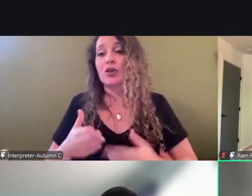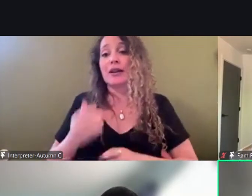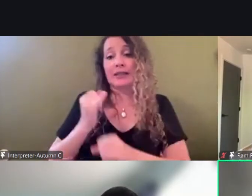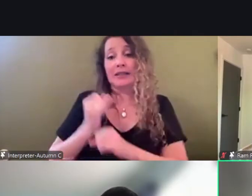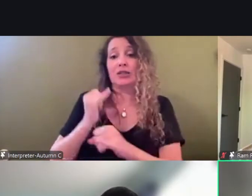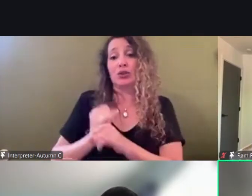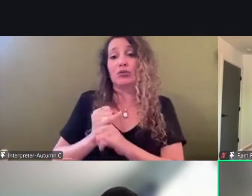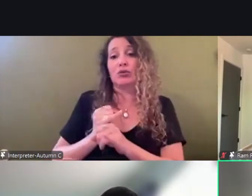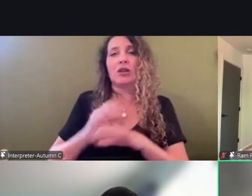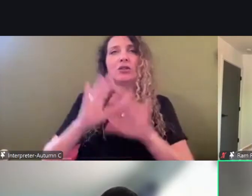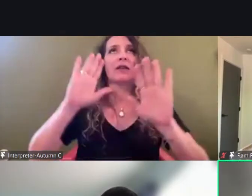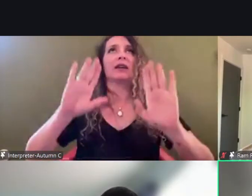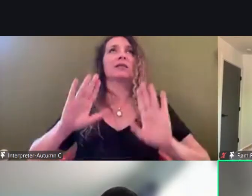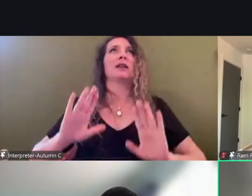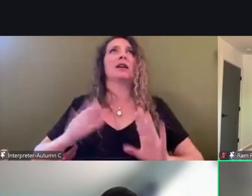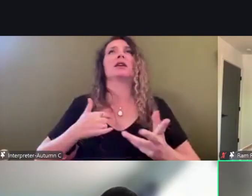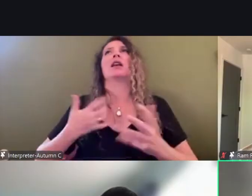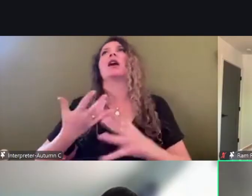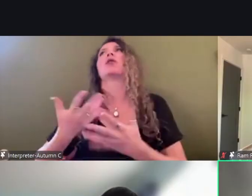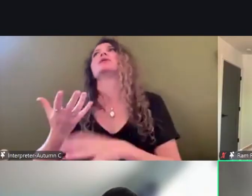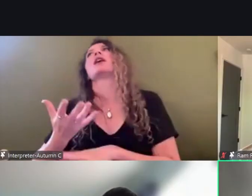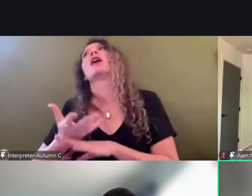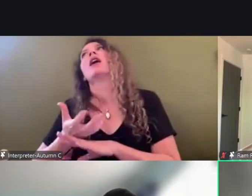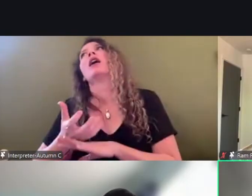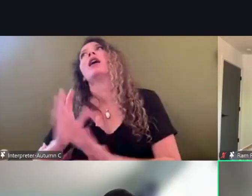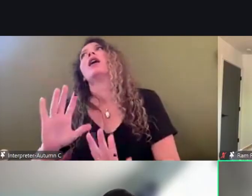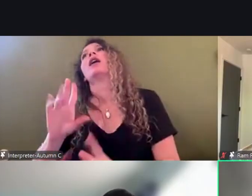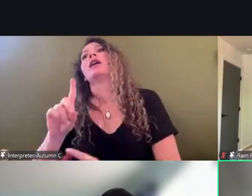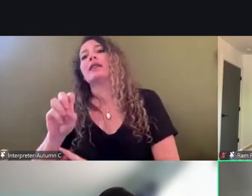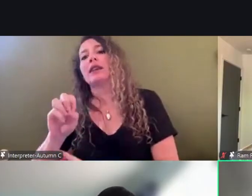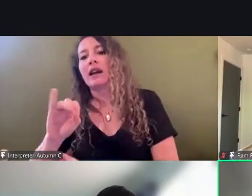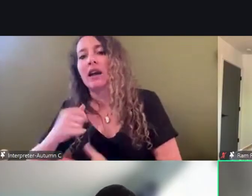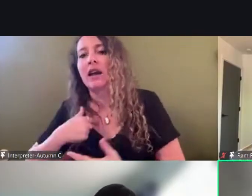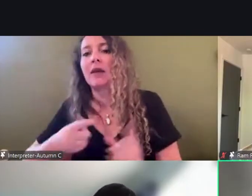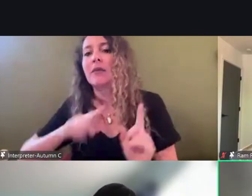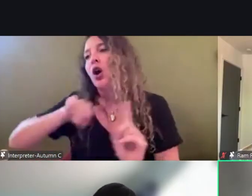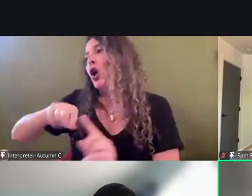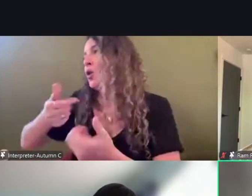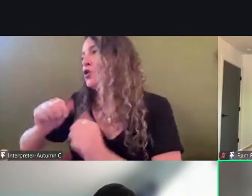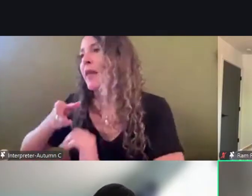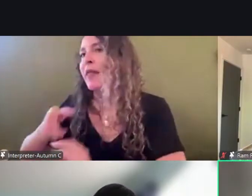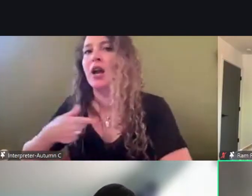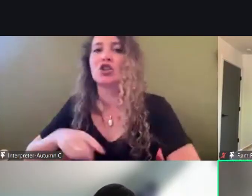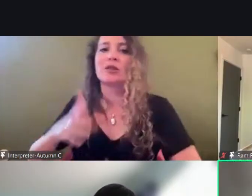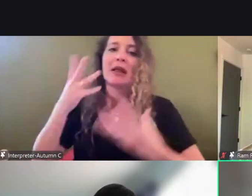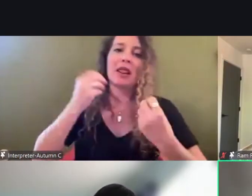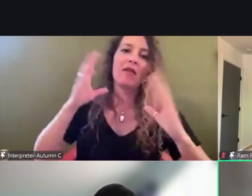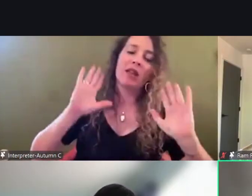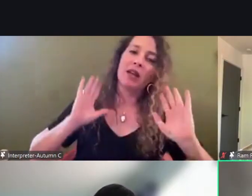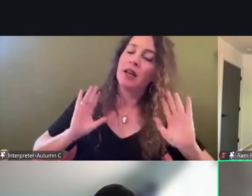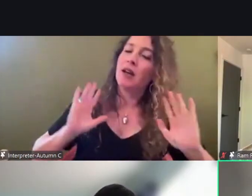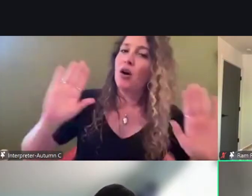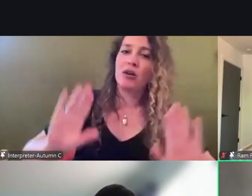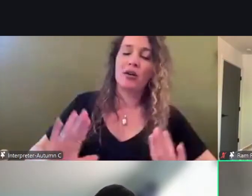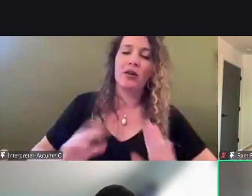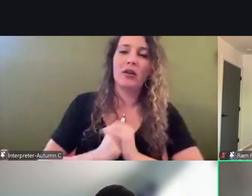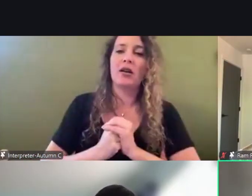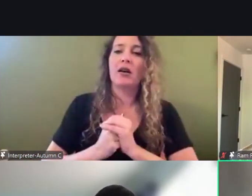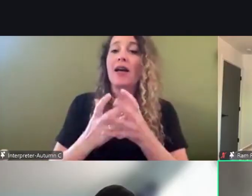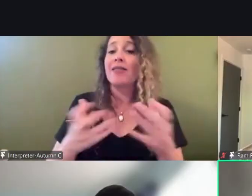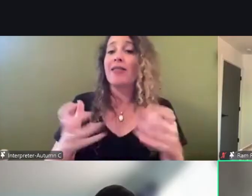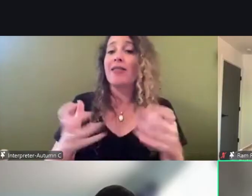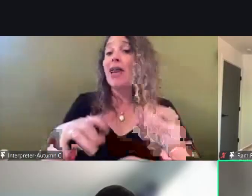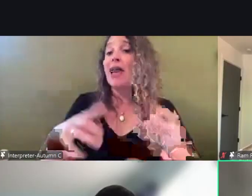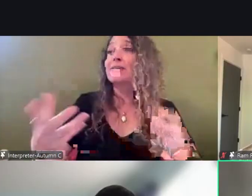out of desperation, I just was like, DEI, I'm Latina, let's go try there. And she has been lovely. And I will say a lot of that has literally just